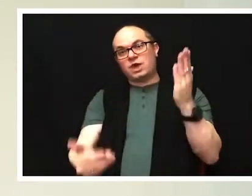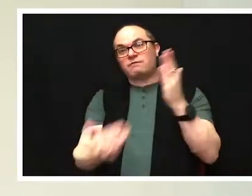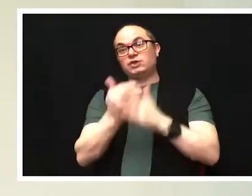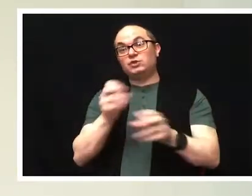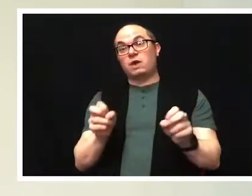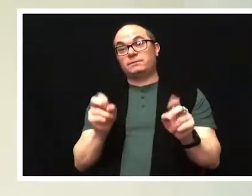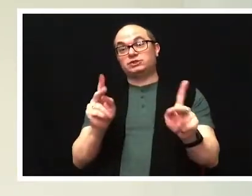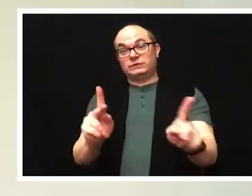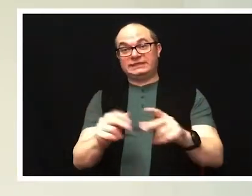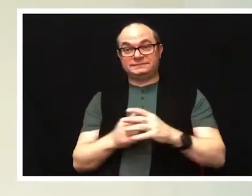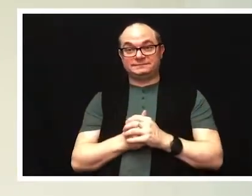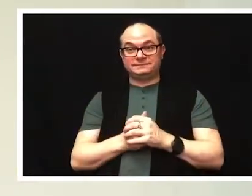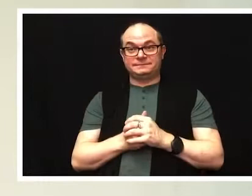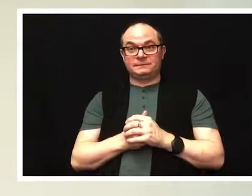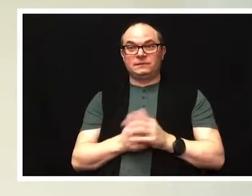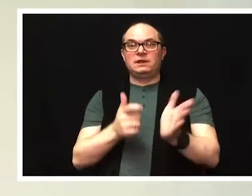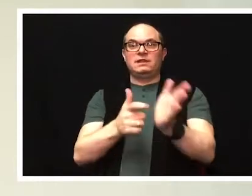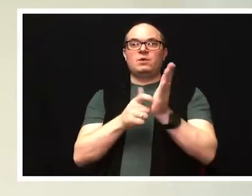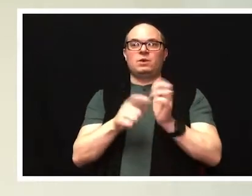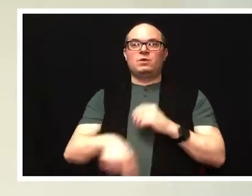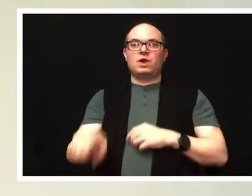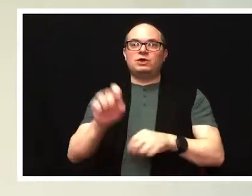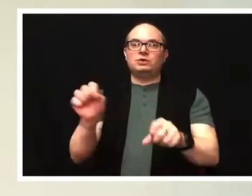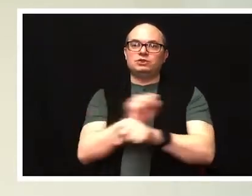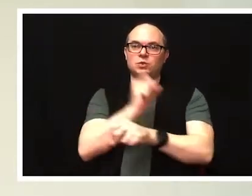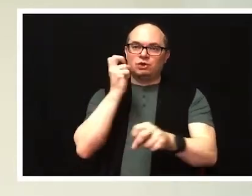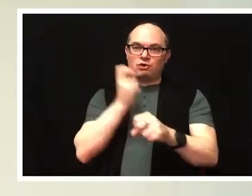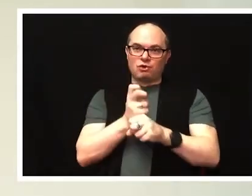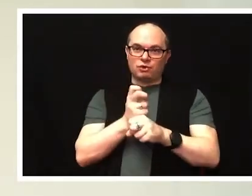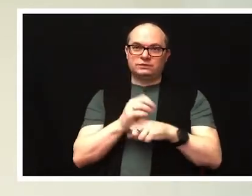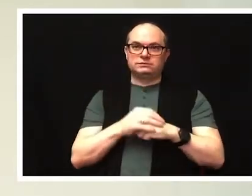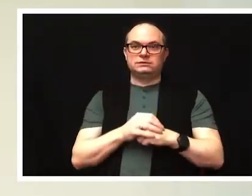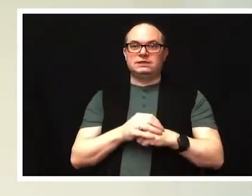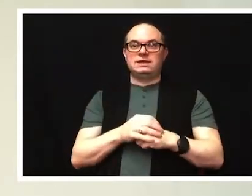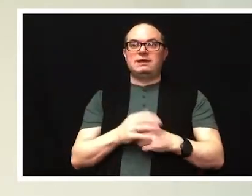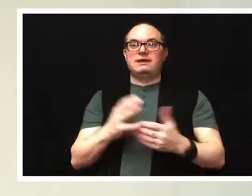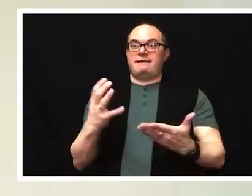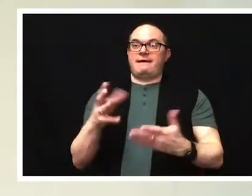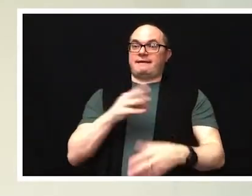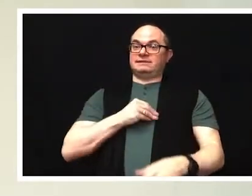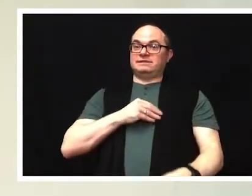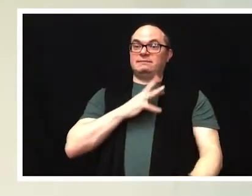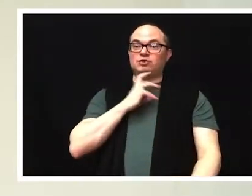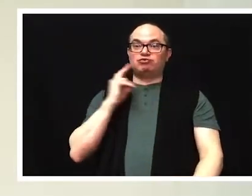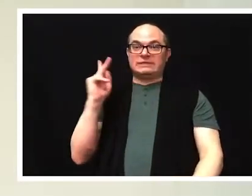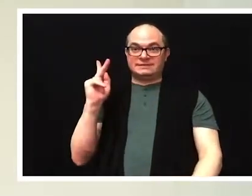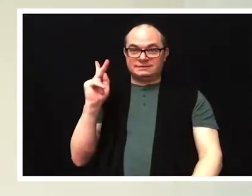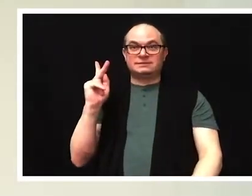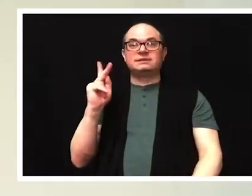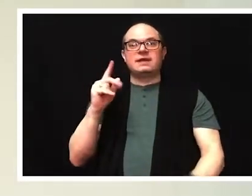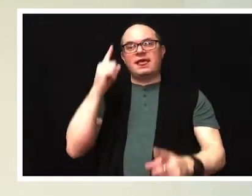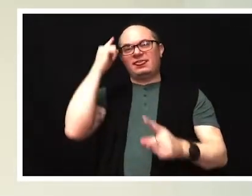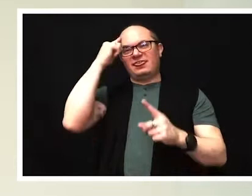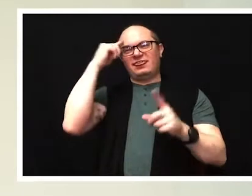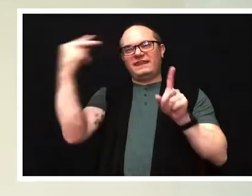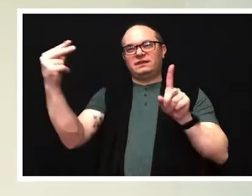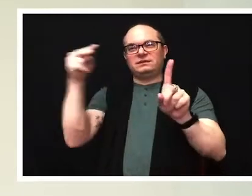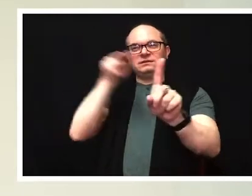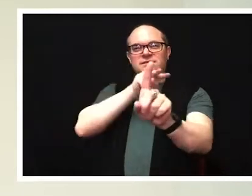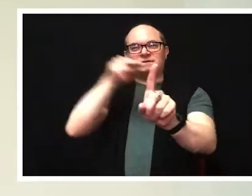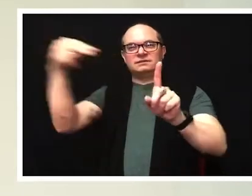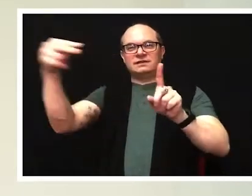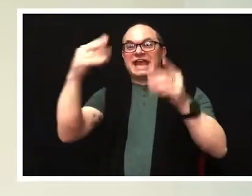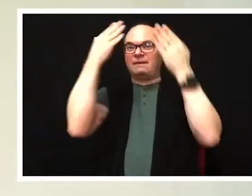brand new opportunity that will require you to work hard, take risks, think big, and be